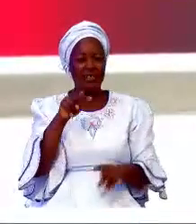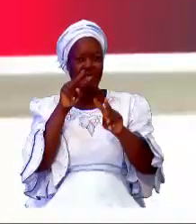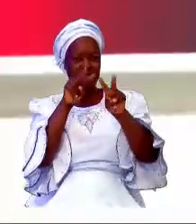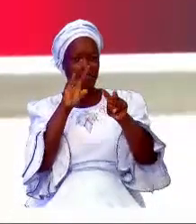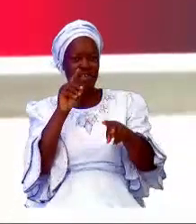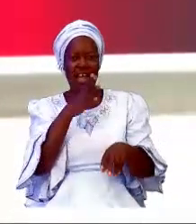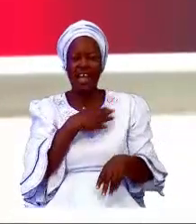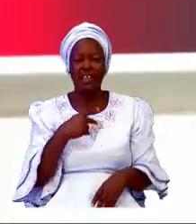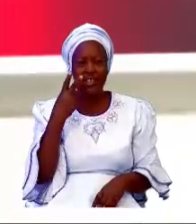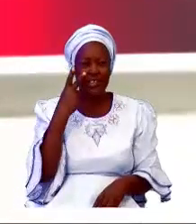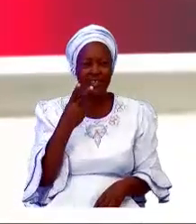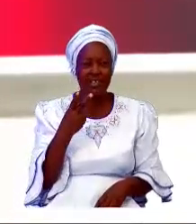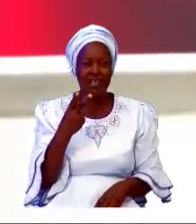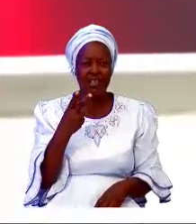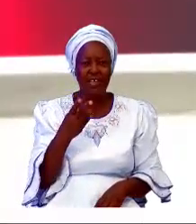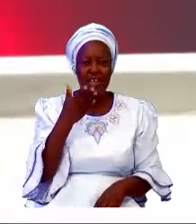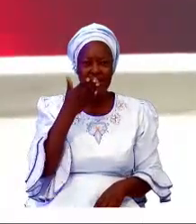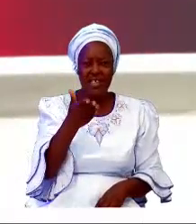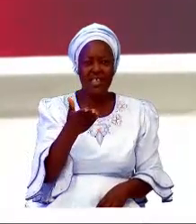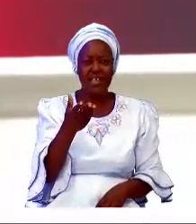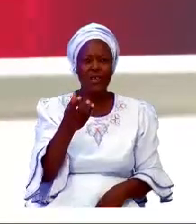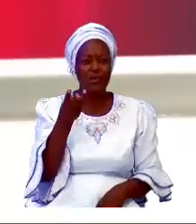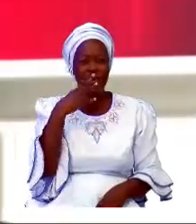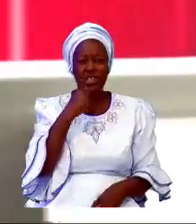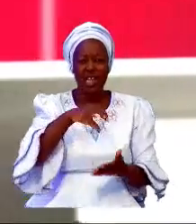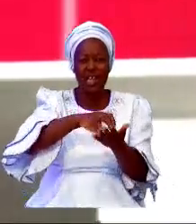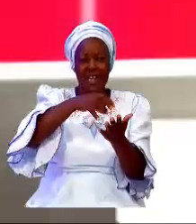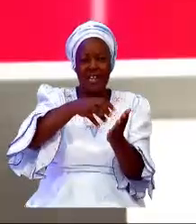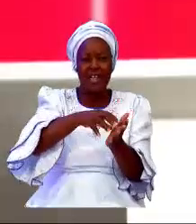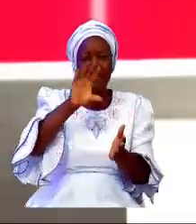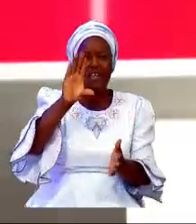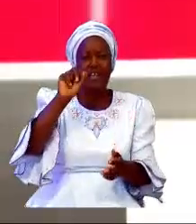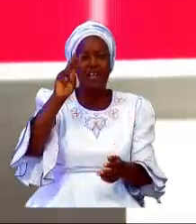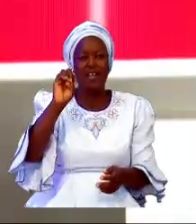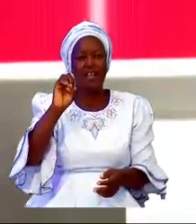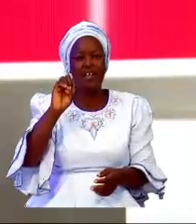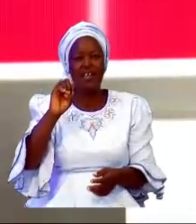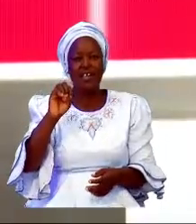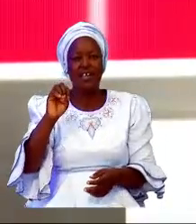in verse 6, and he looked, and behold,